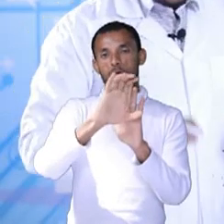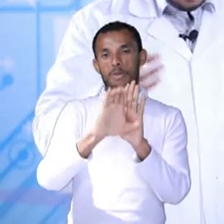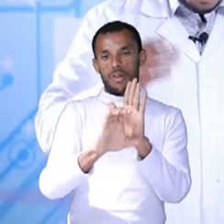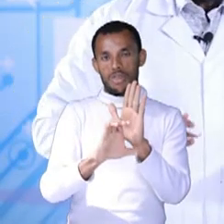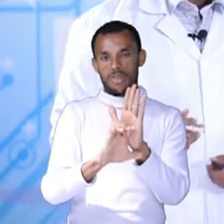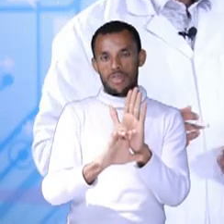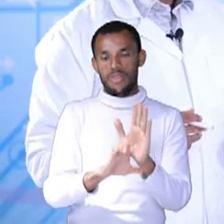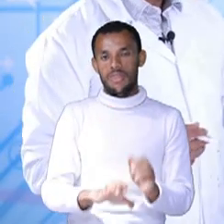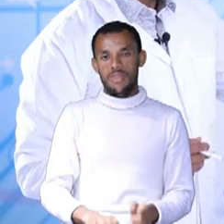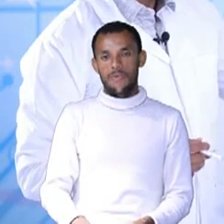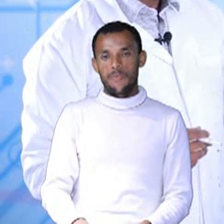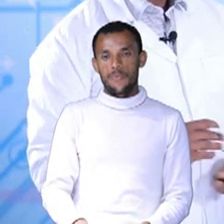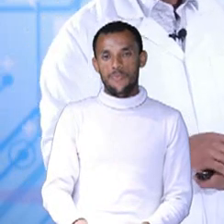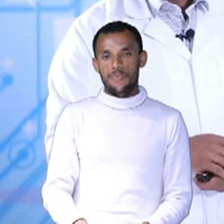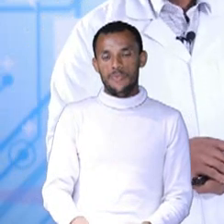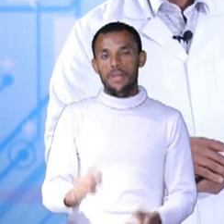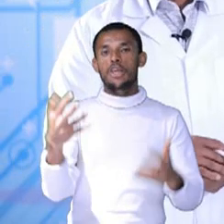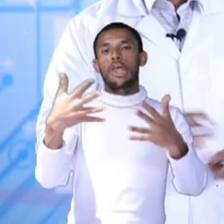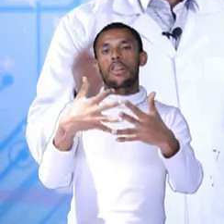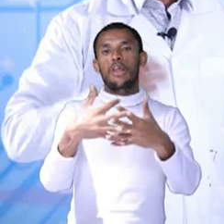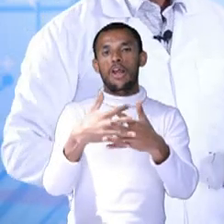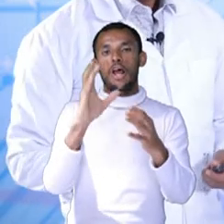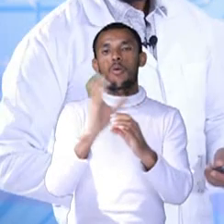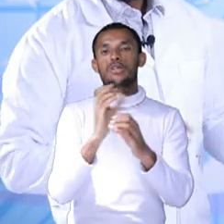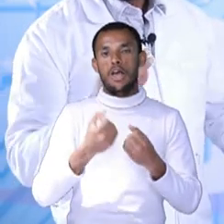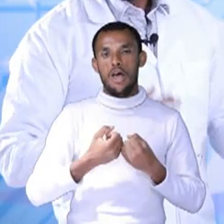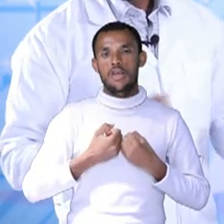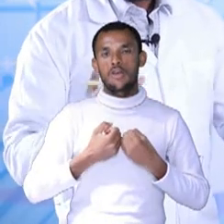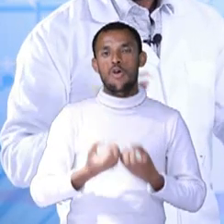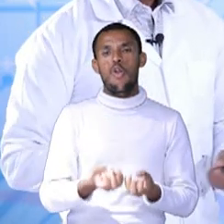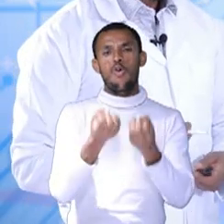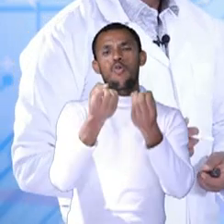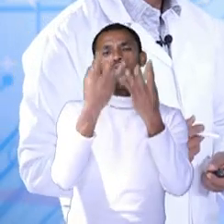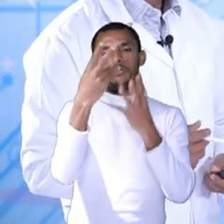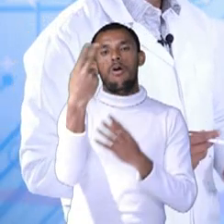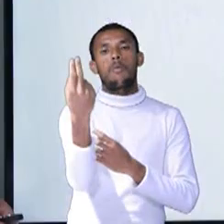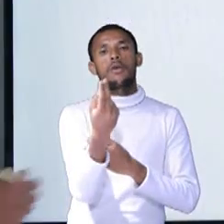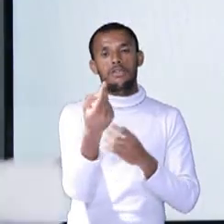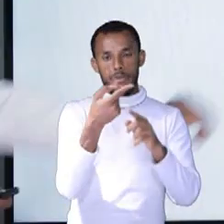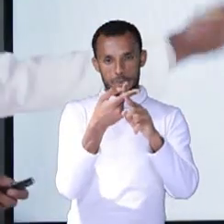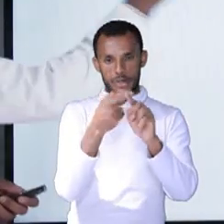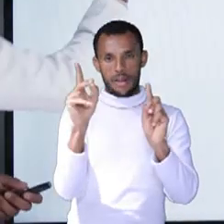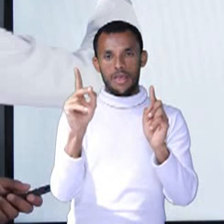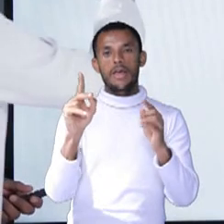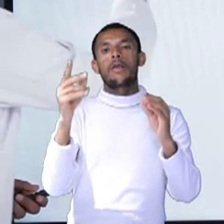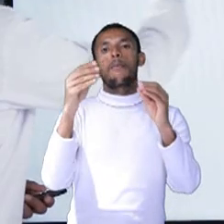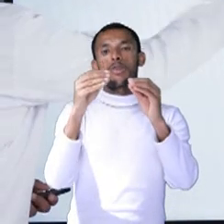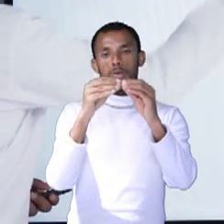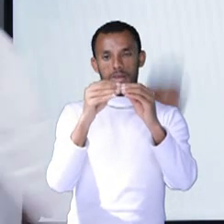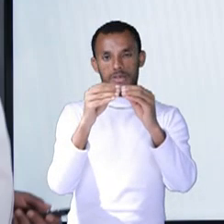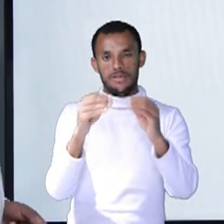chapter, the integral calculus has a lot of applications, especially in mathematics.